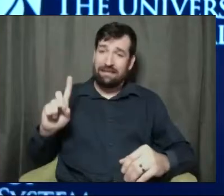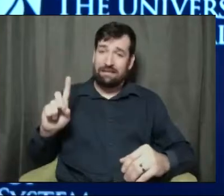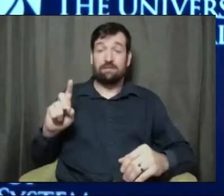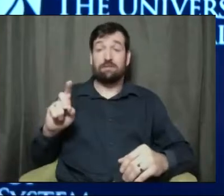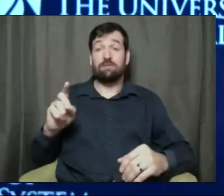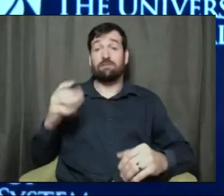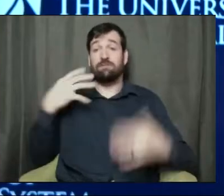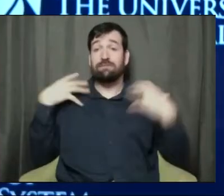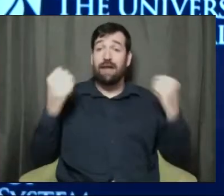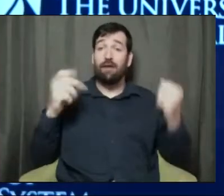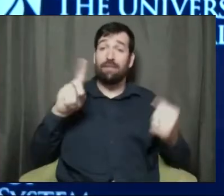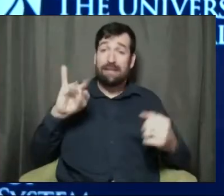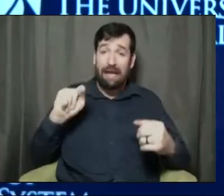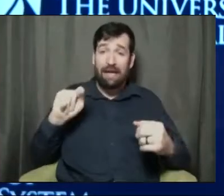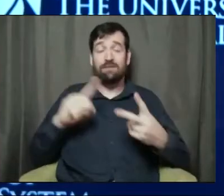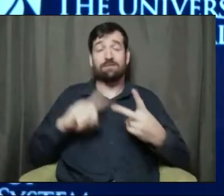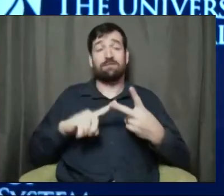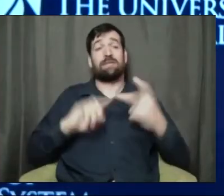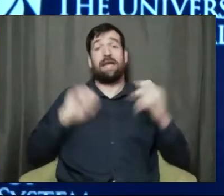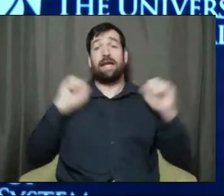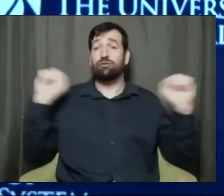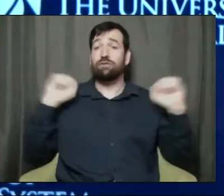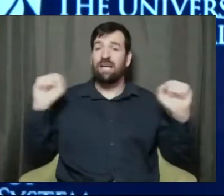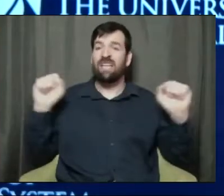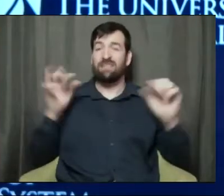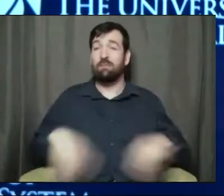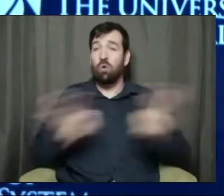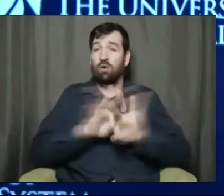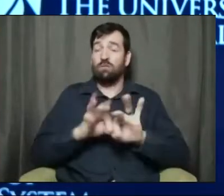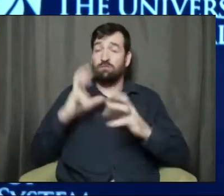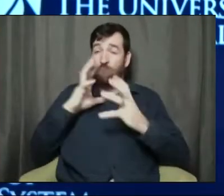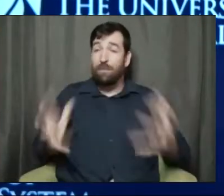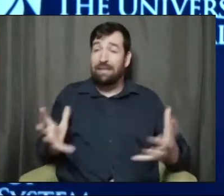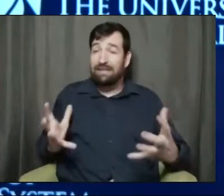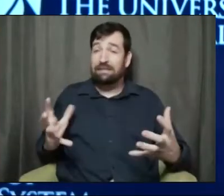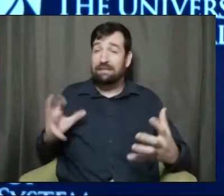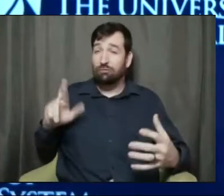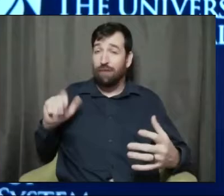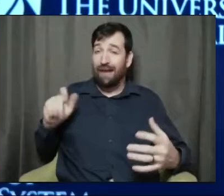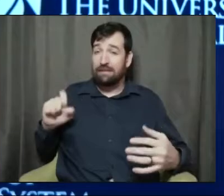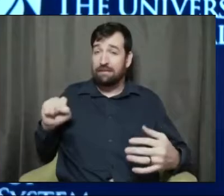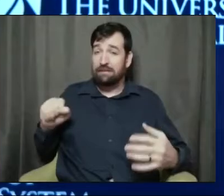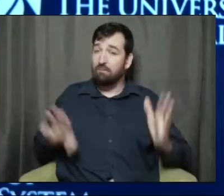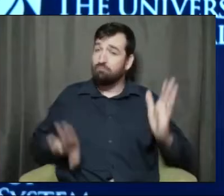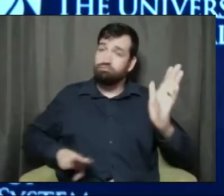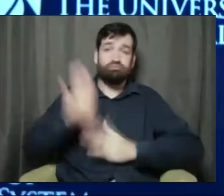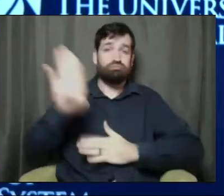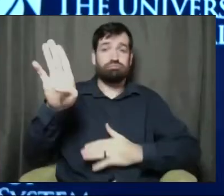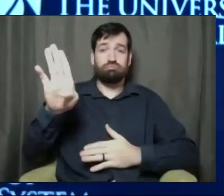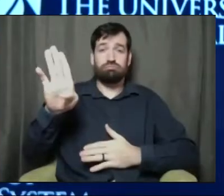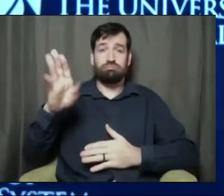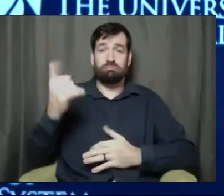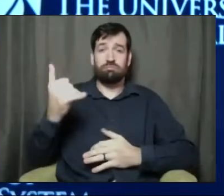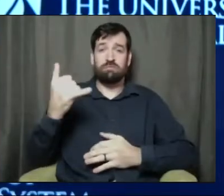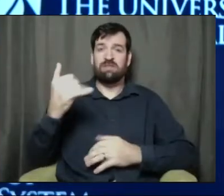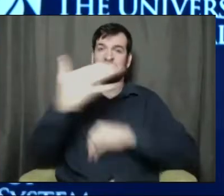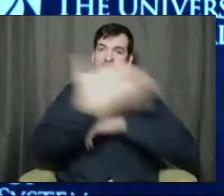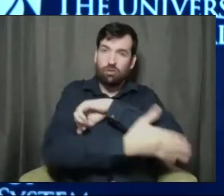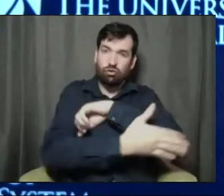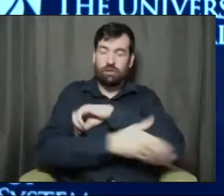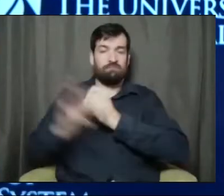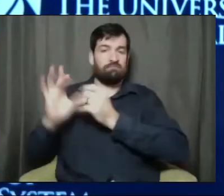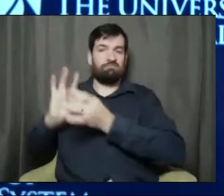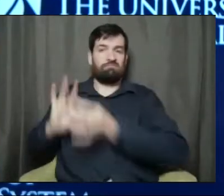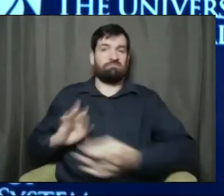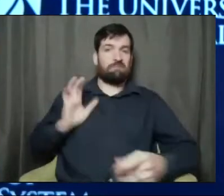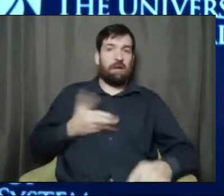is very important. Our obesity rates have skyrocketed in this country, and that's directly related to our diet and some of our